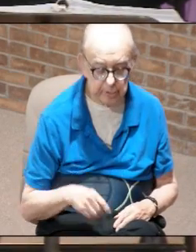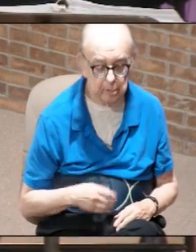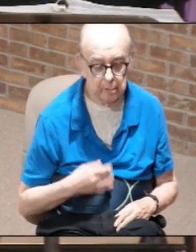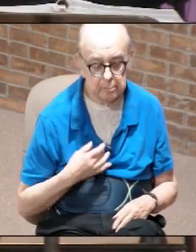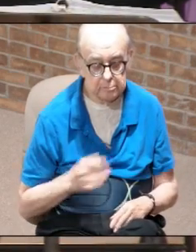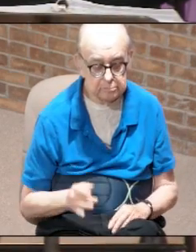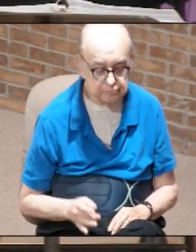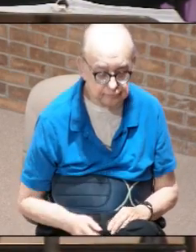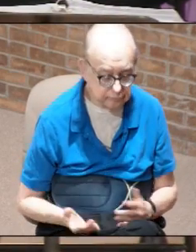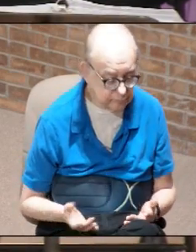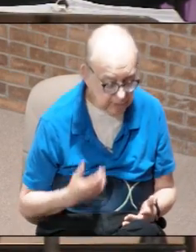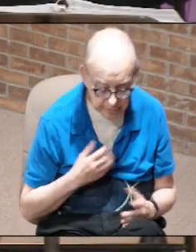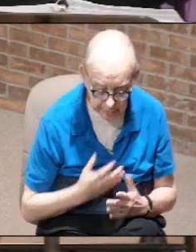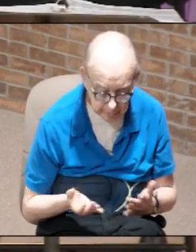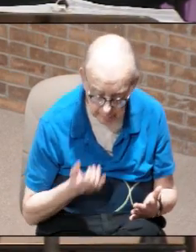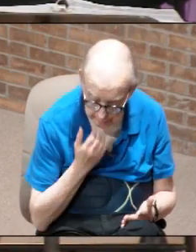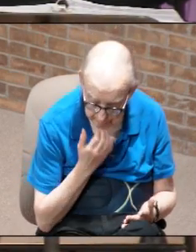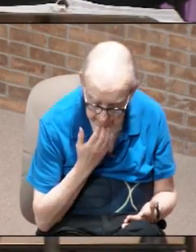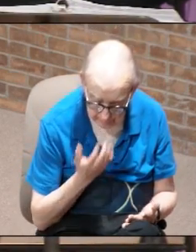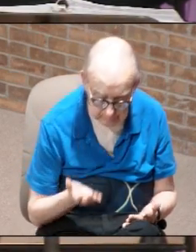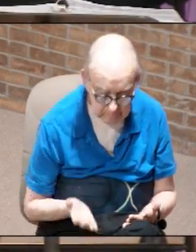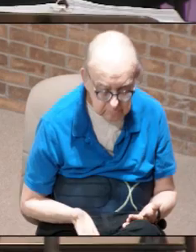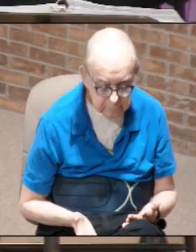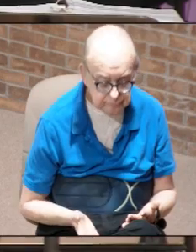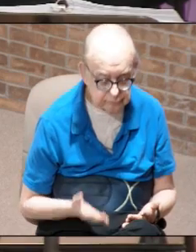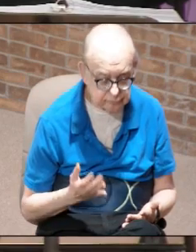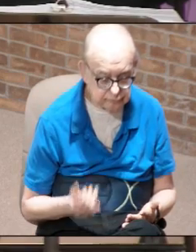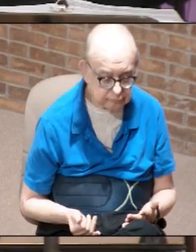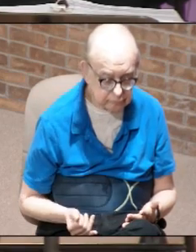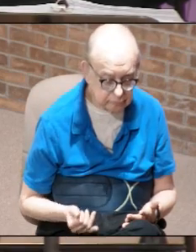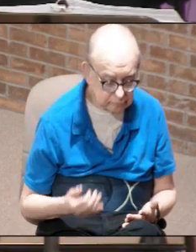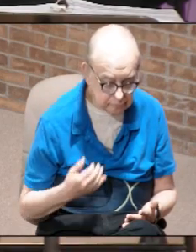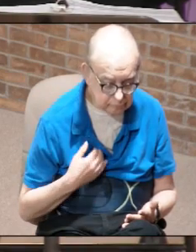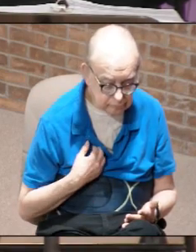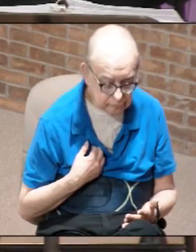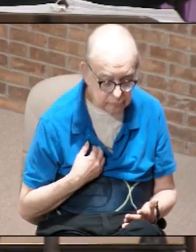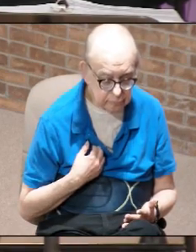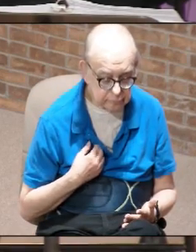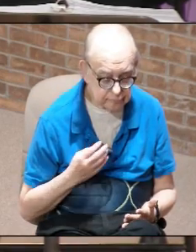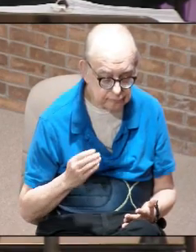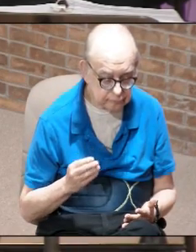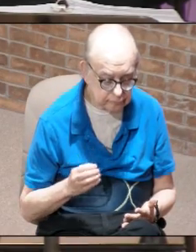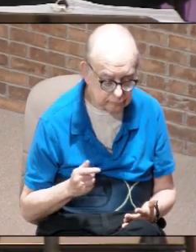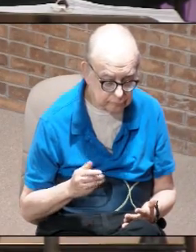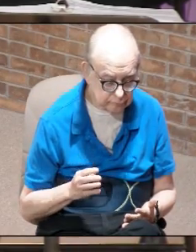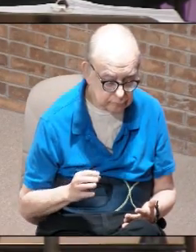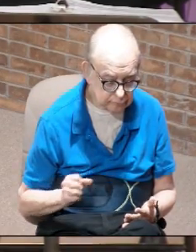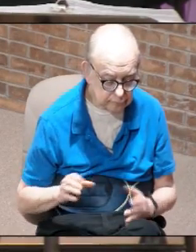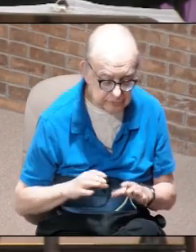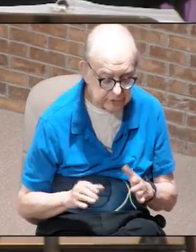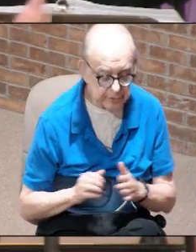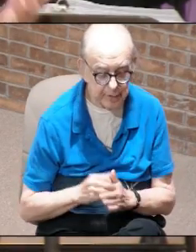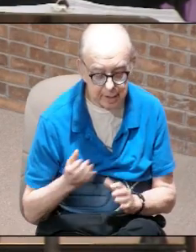know, I didn't pull anything. No, I didn't. Because why? Because I don't have any muscles to pull.